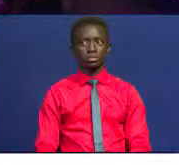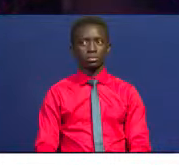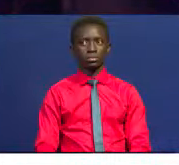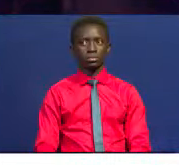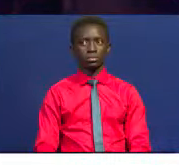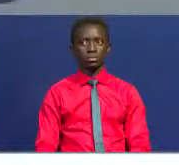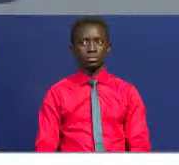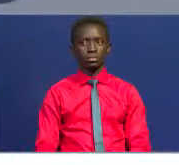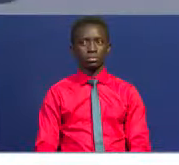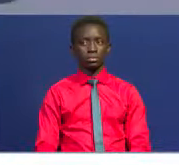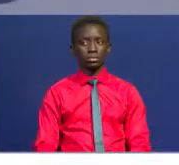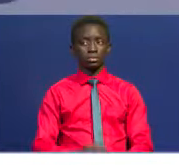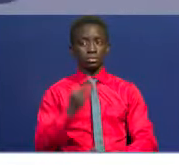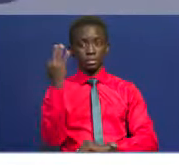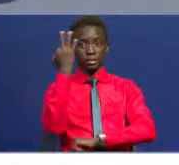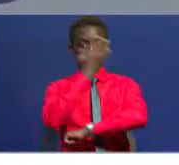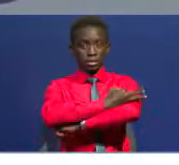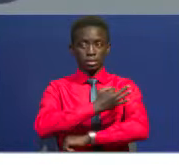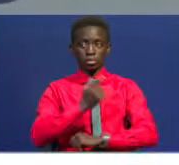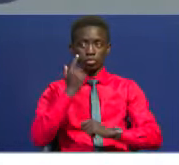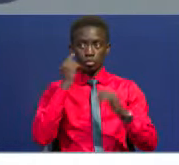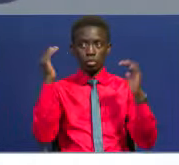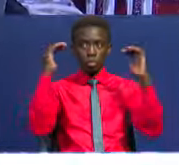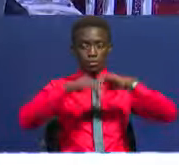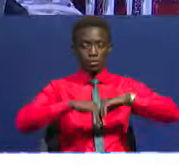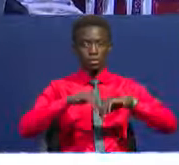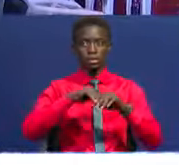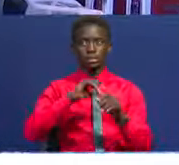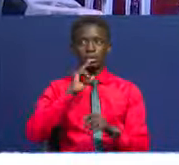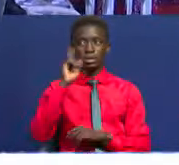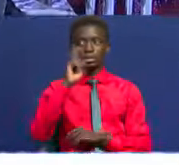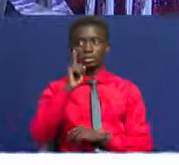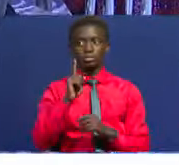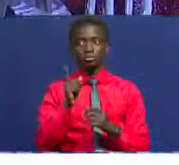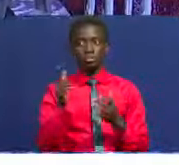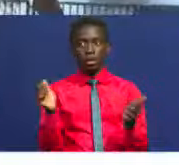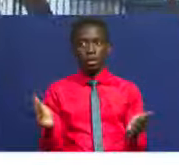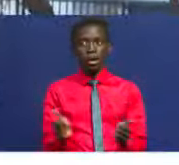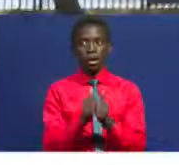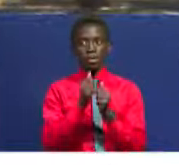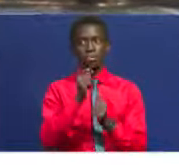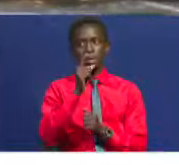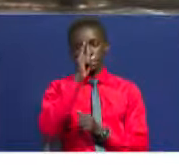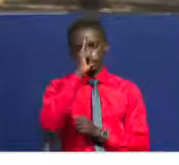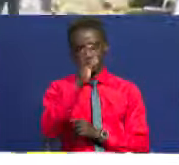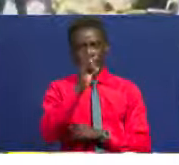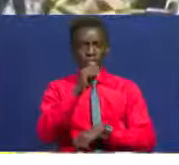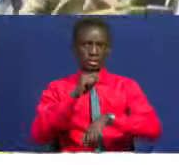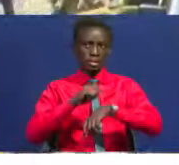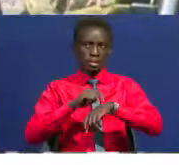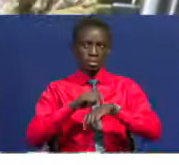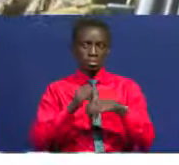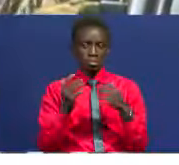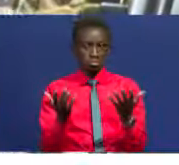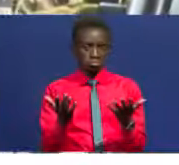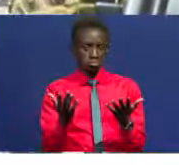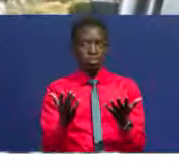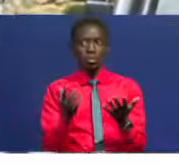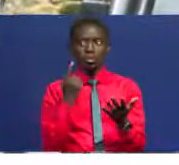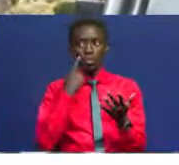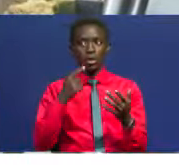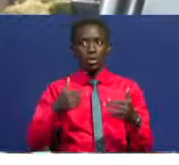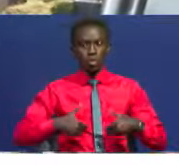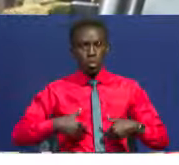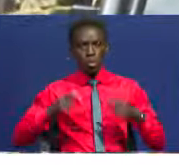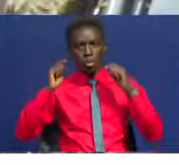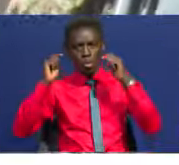The three-day Global Peace Leadership Conference in Nairobi took place at a critical time amid youth protests in the